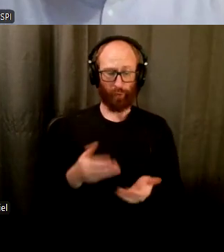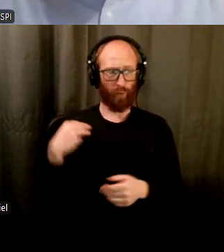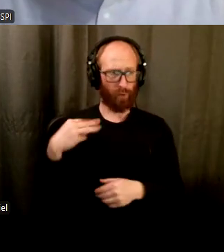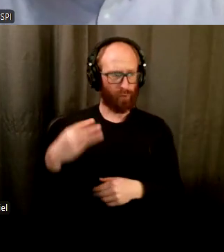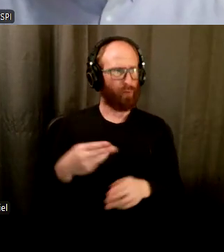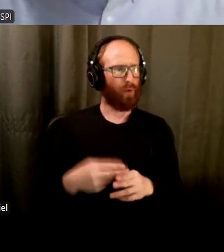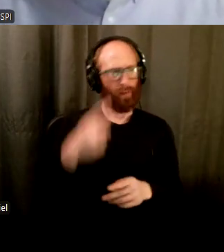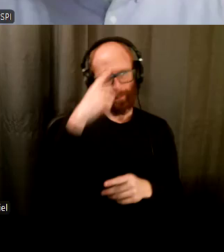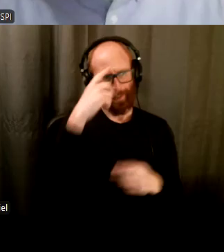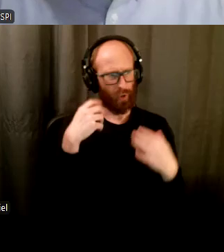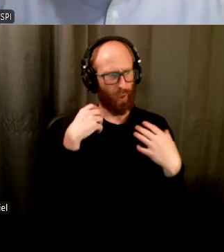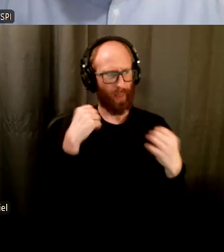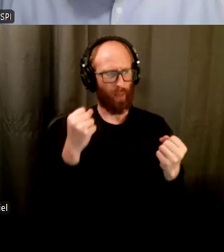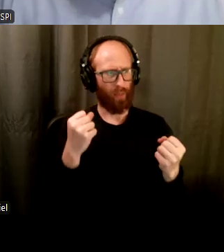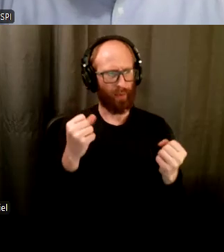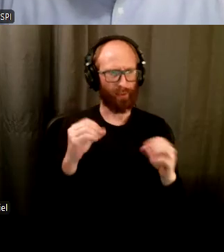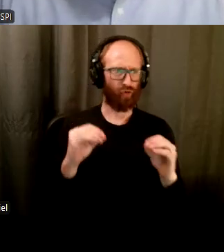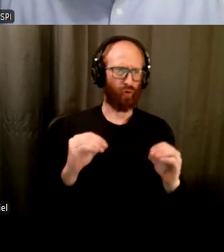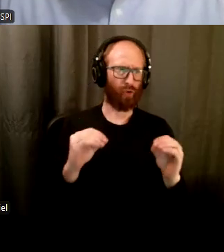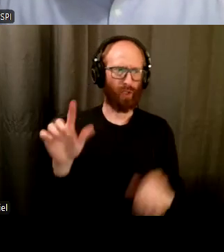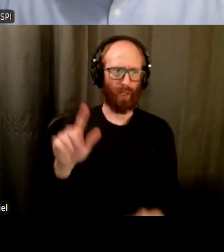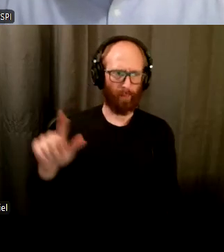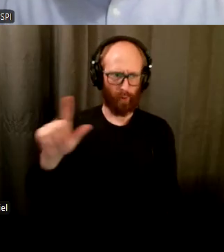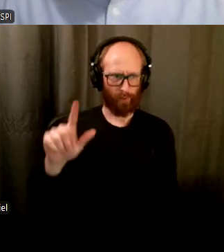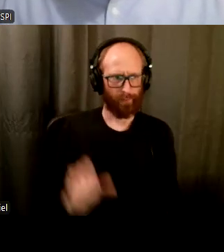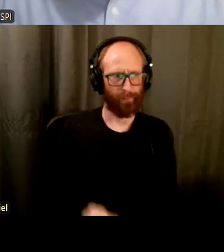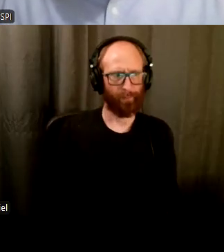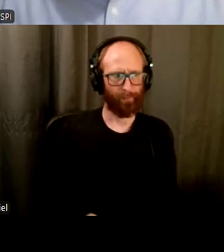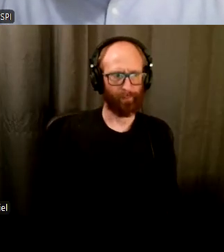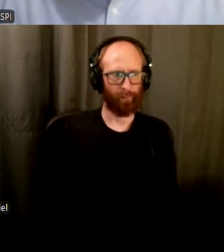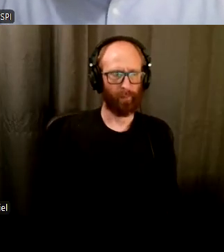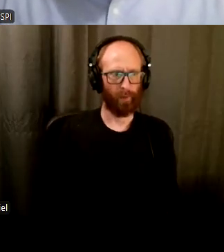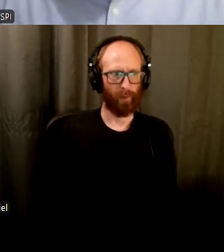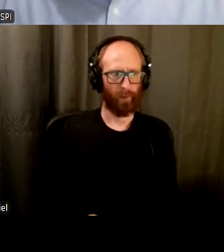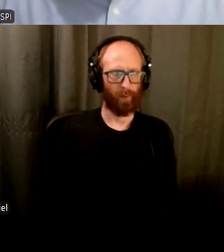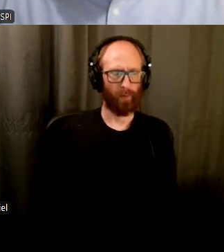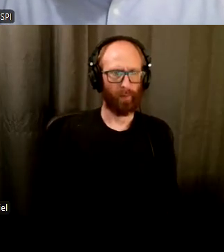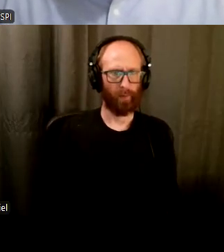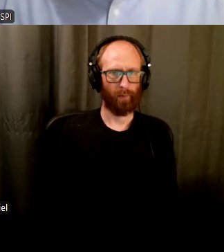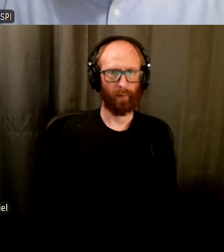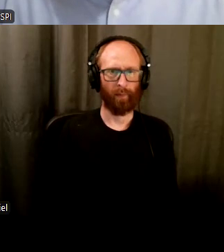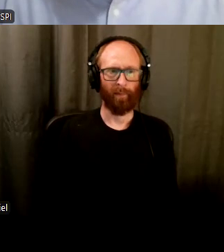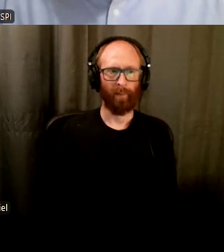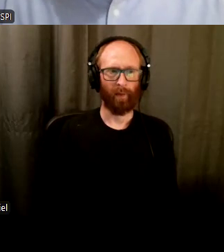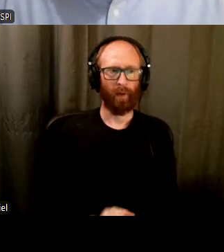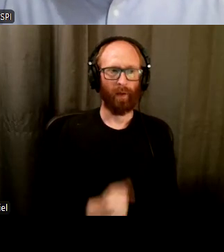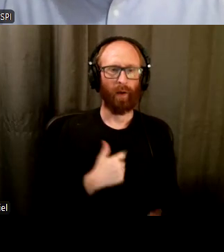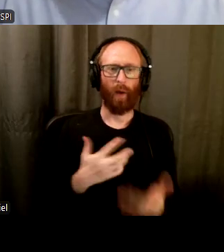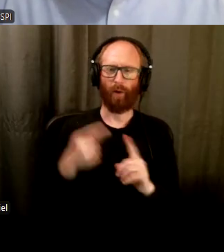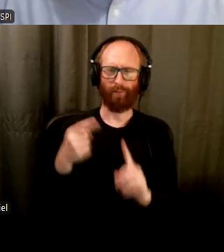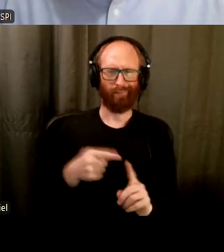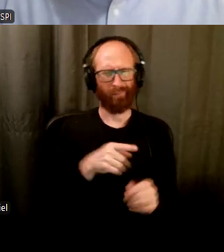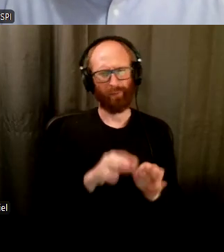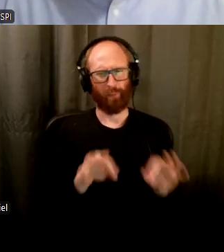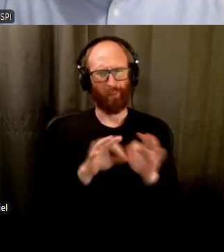called the Mental Health Instruction Library. And I want to point this out because it's been vastly important to my work and kind